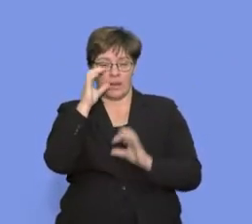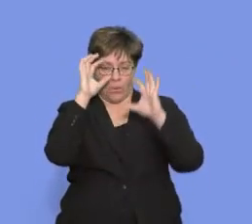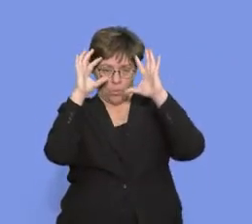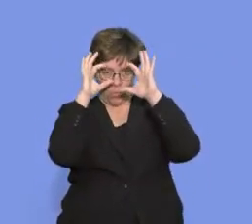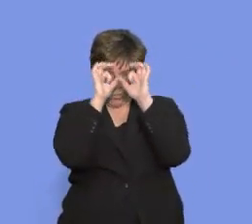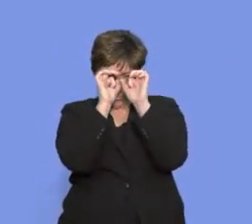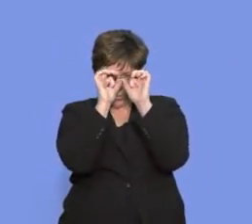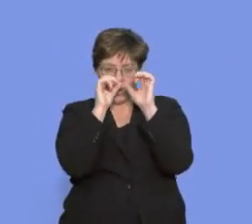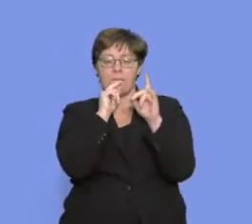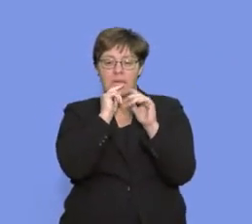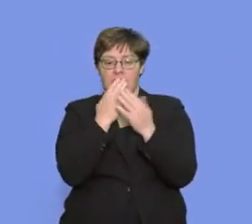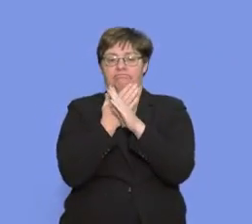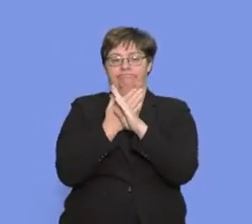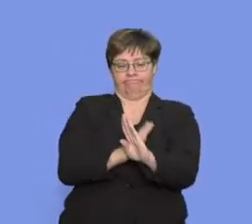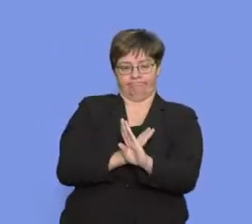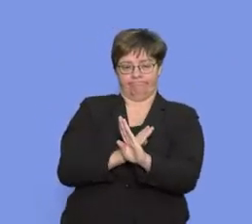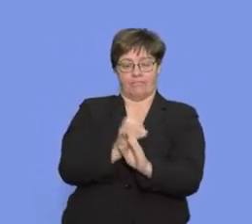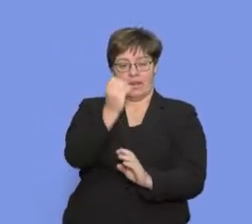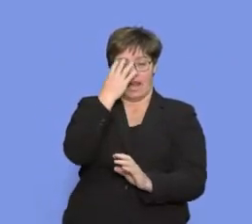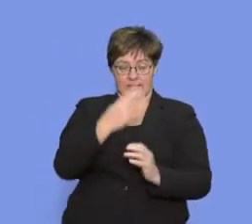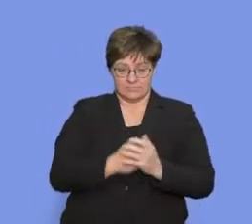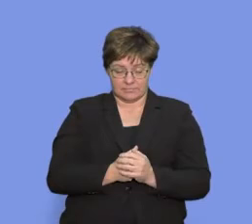become smaller, and we call it constrict,